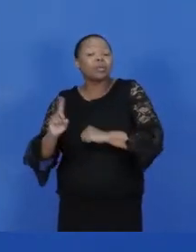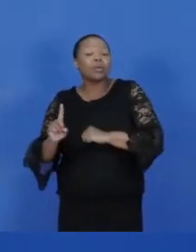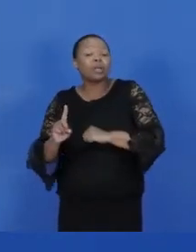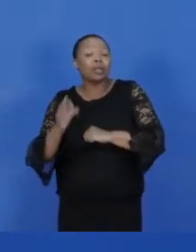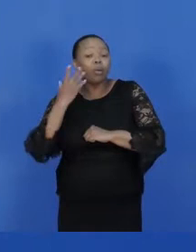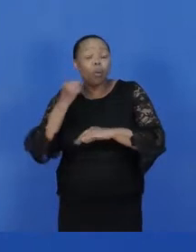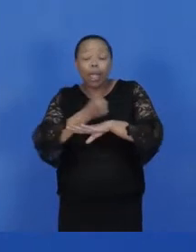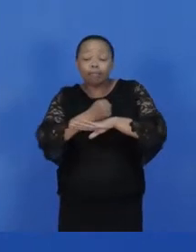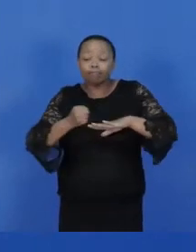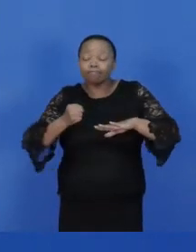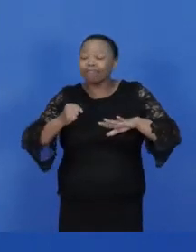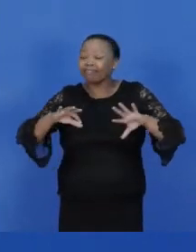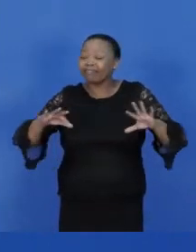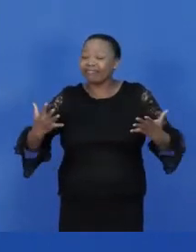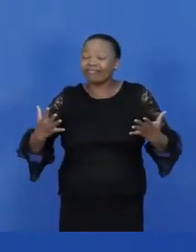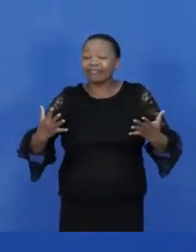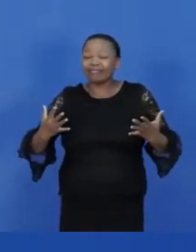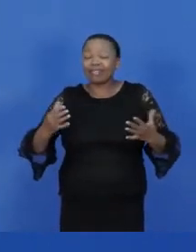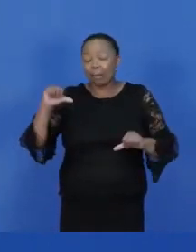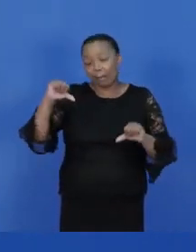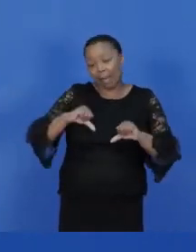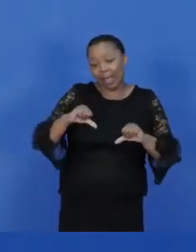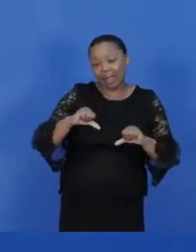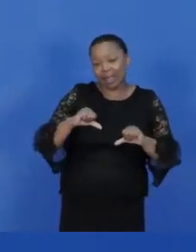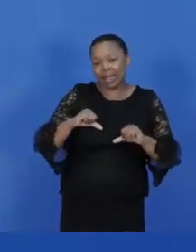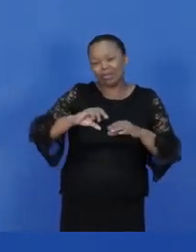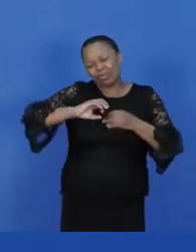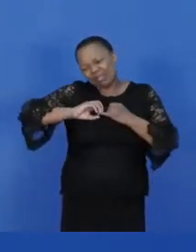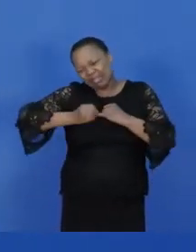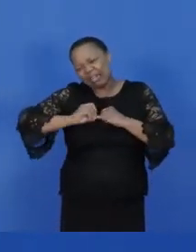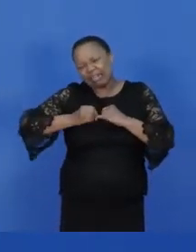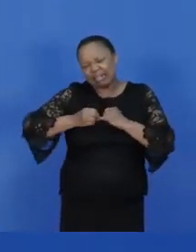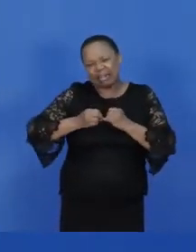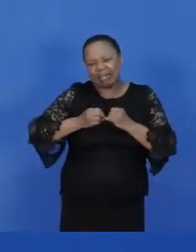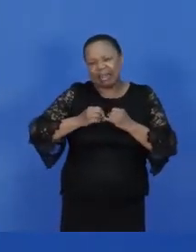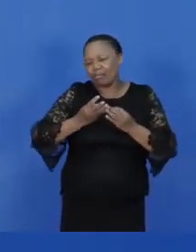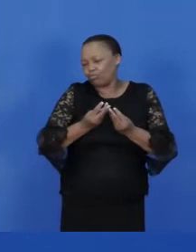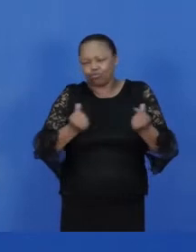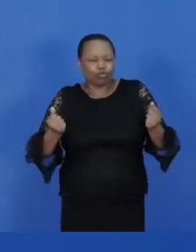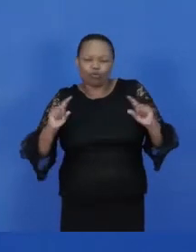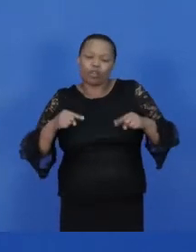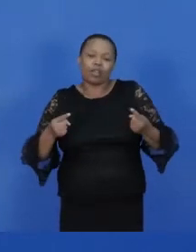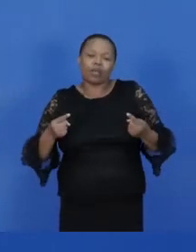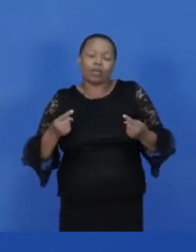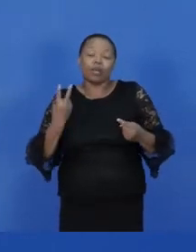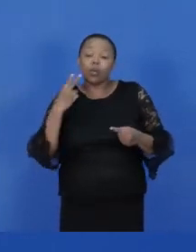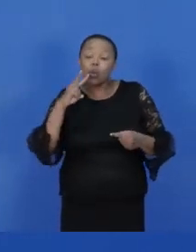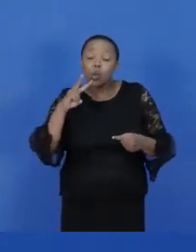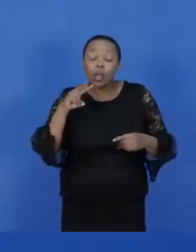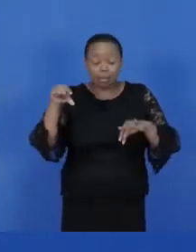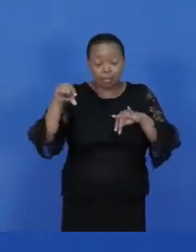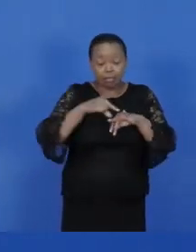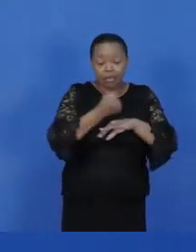When foundations are shaken, even that which you are trying to build will never be able to stand. So we have to look into the foundations of marriage